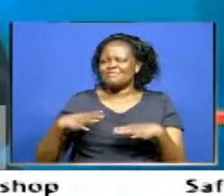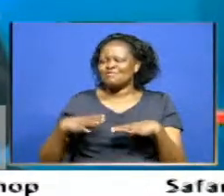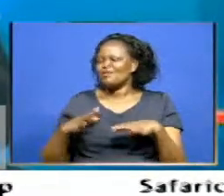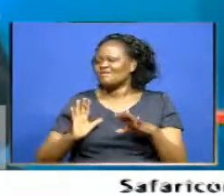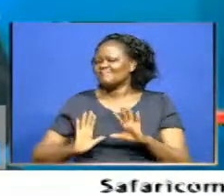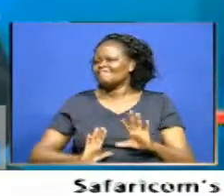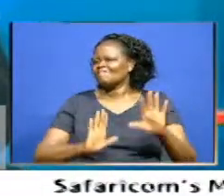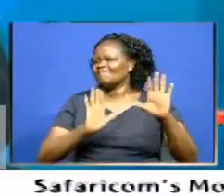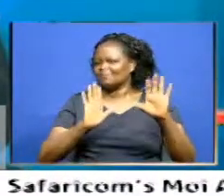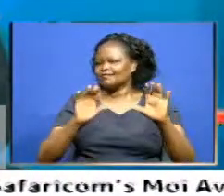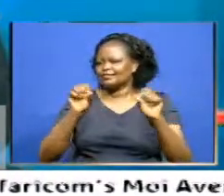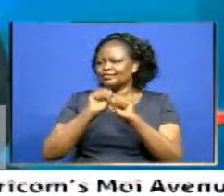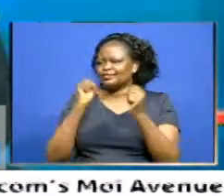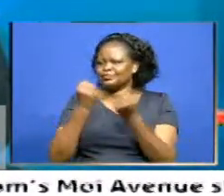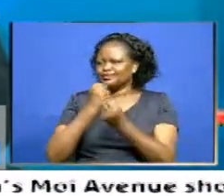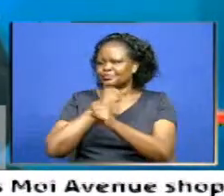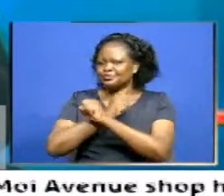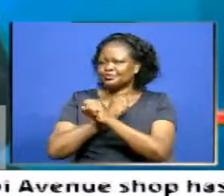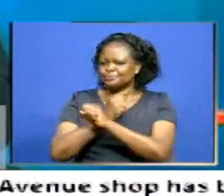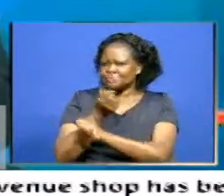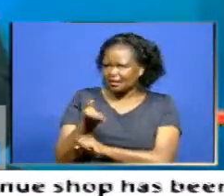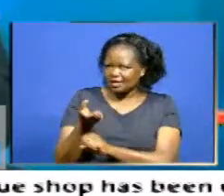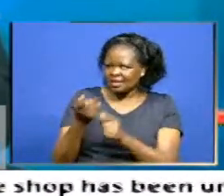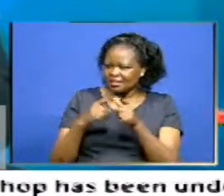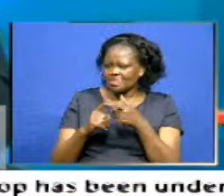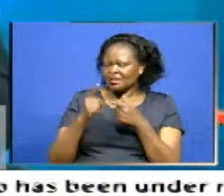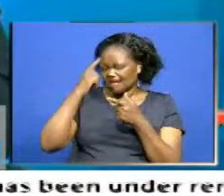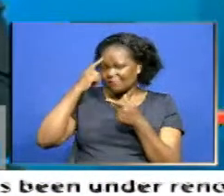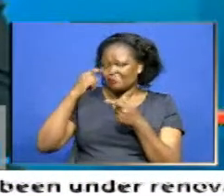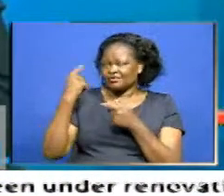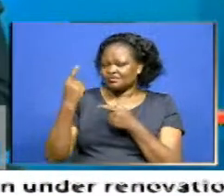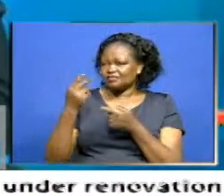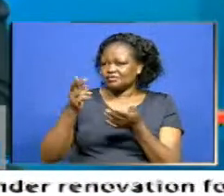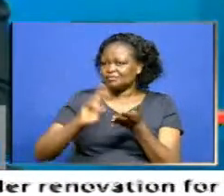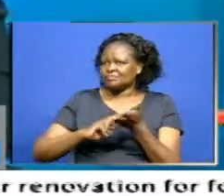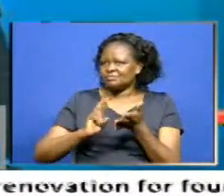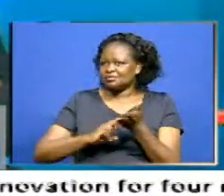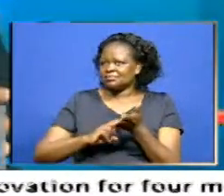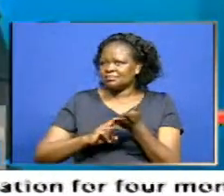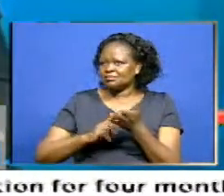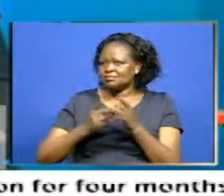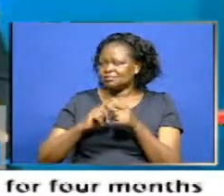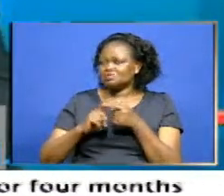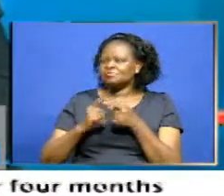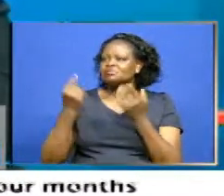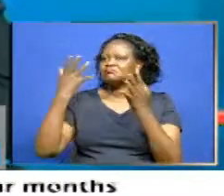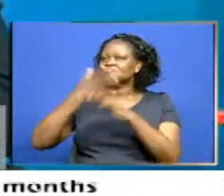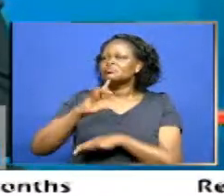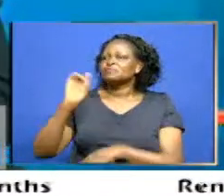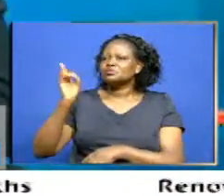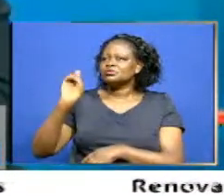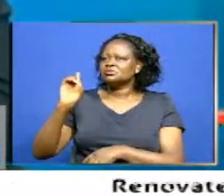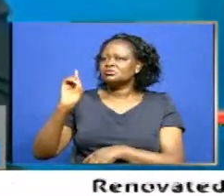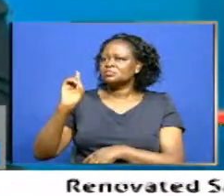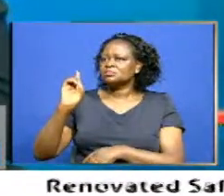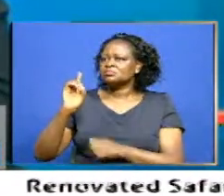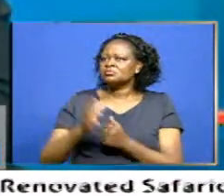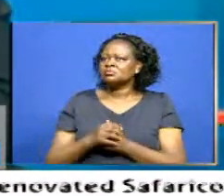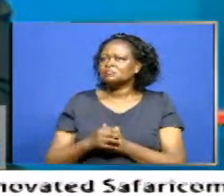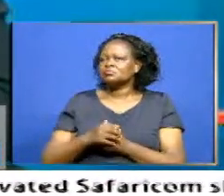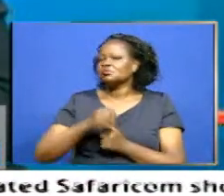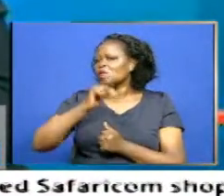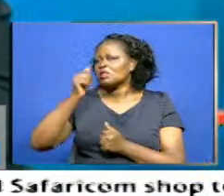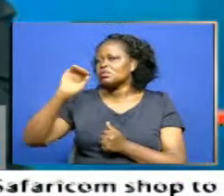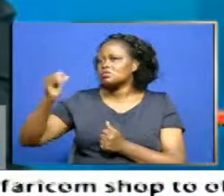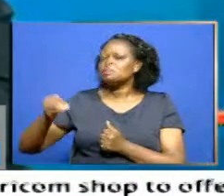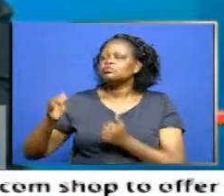protection systems that are in place. And we think having that single register, for example, can reach out to many people just beyond Nairobi as well, in other towns in the